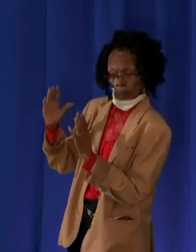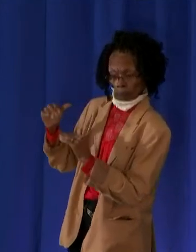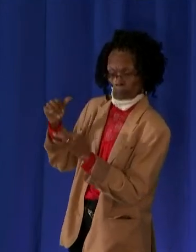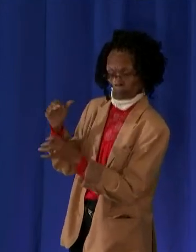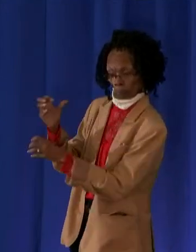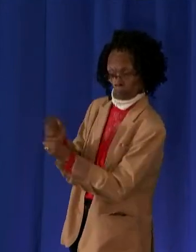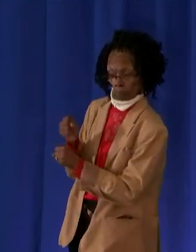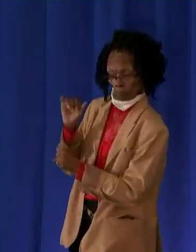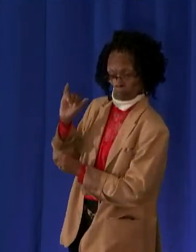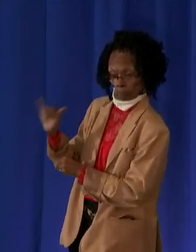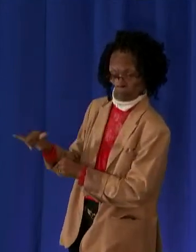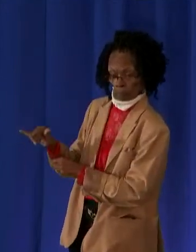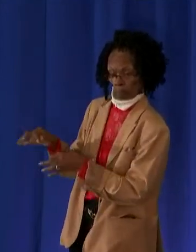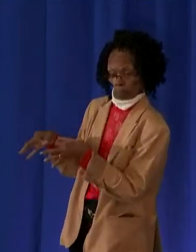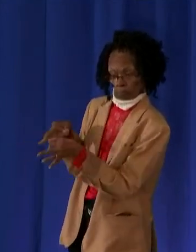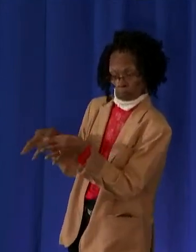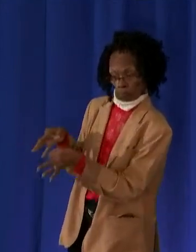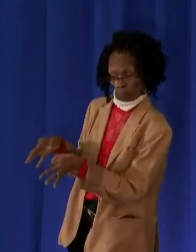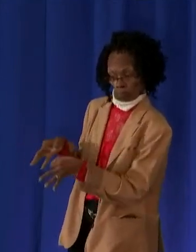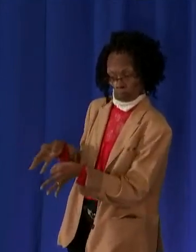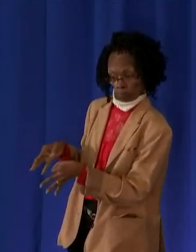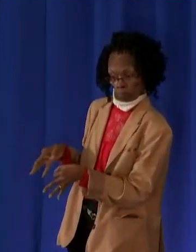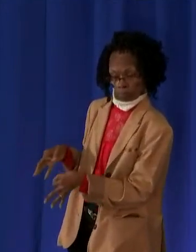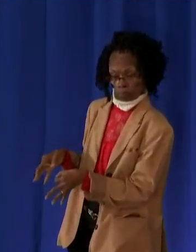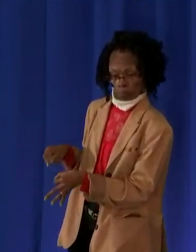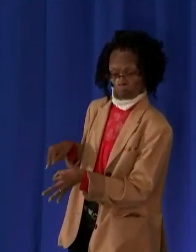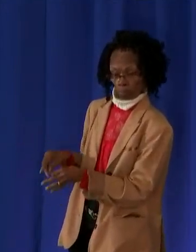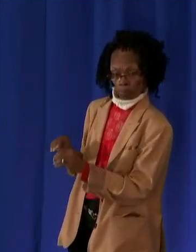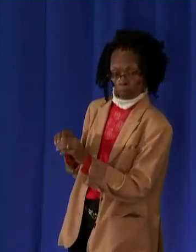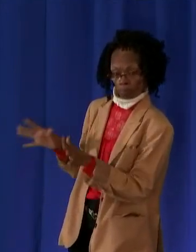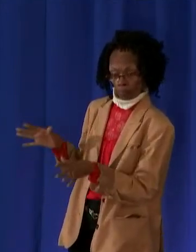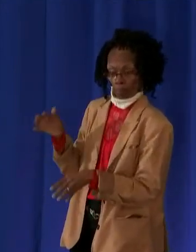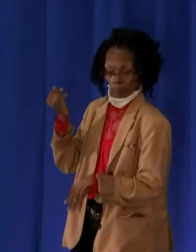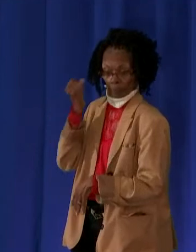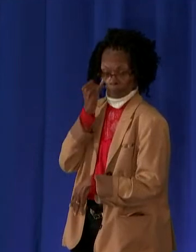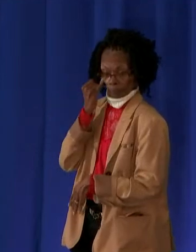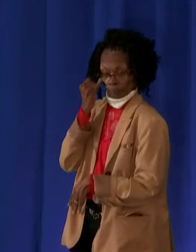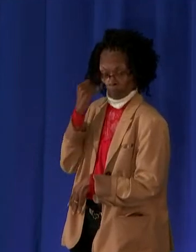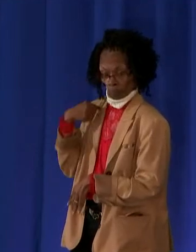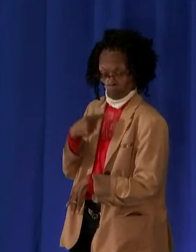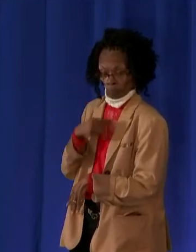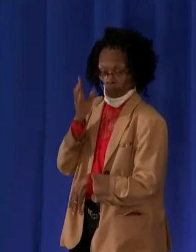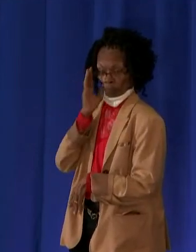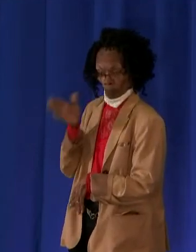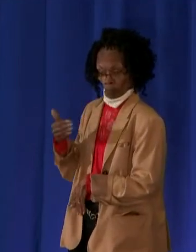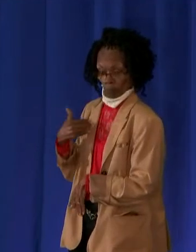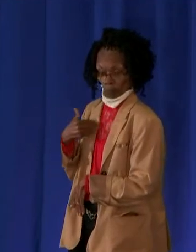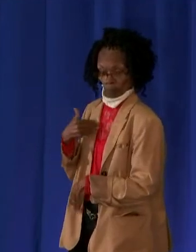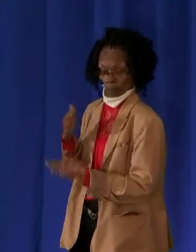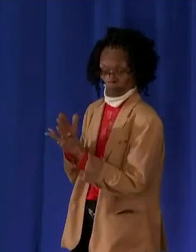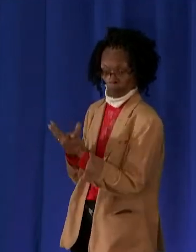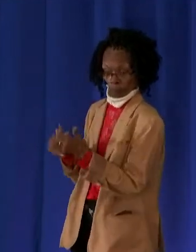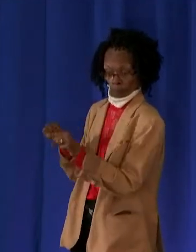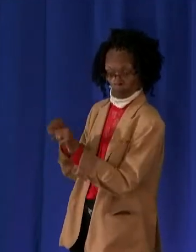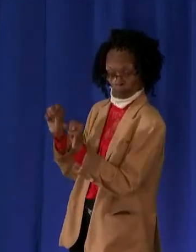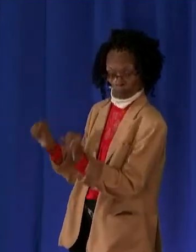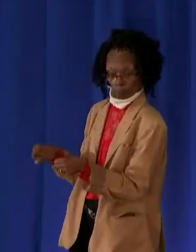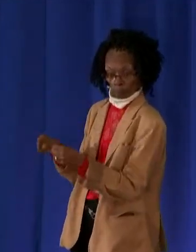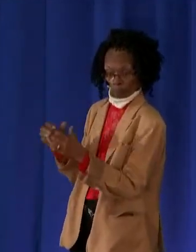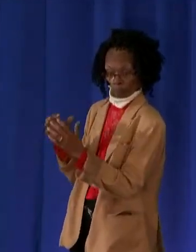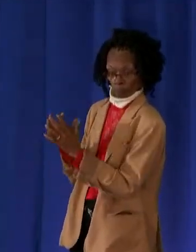to get that explanation. Obviously, if we're going to have any